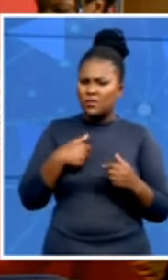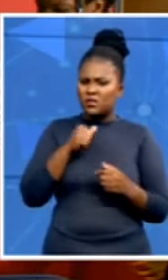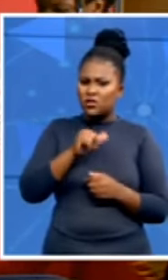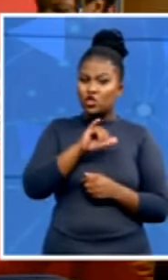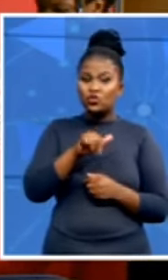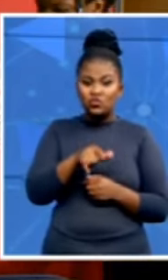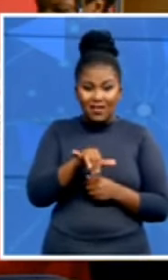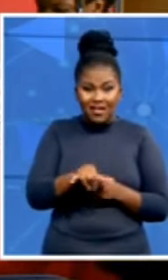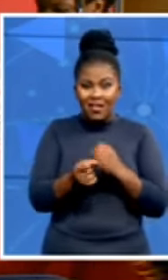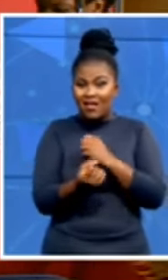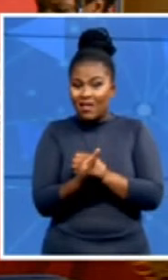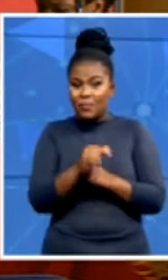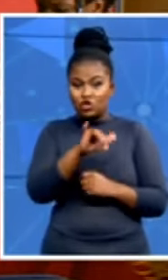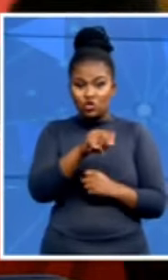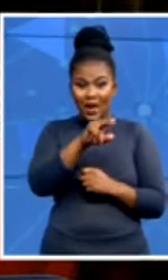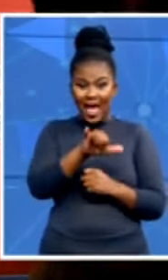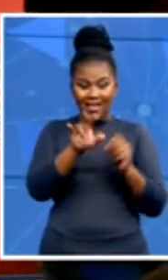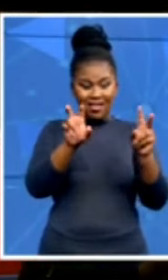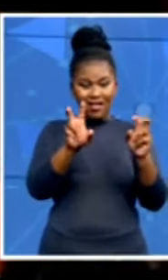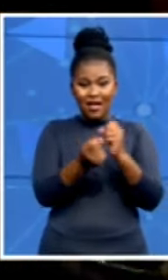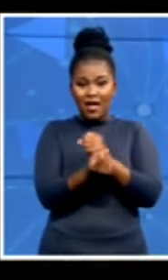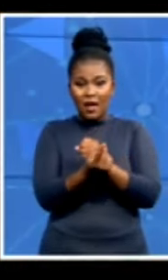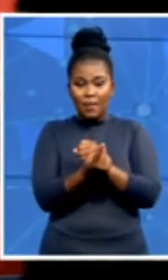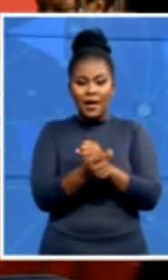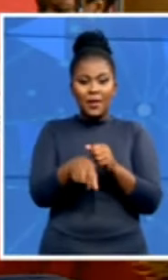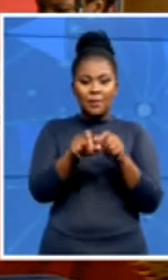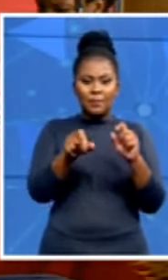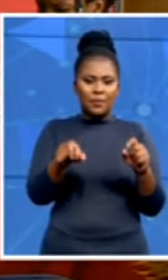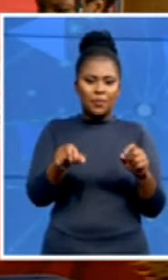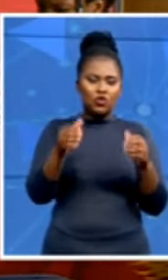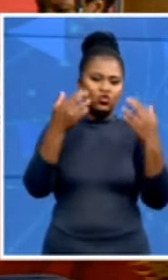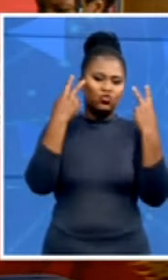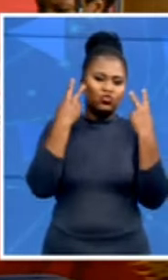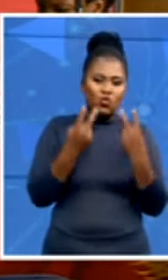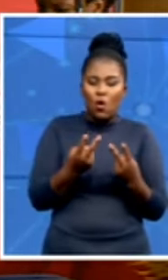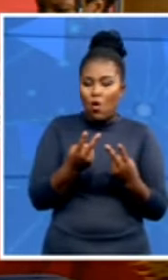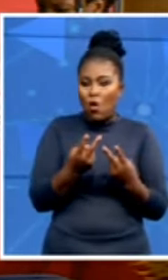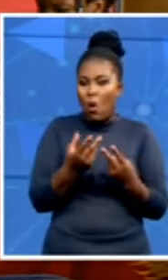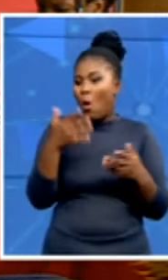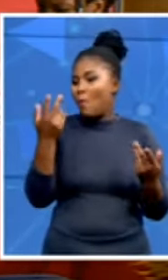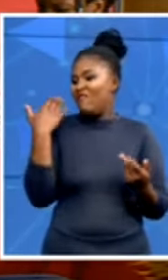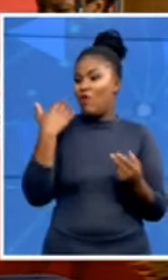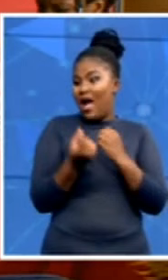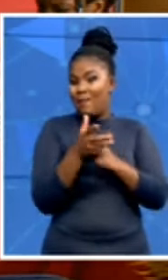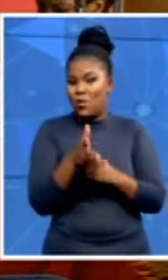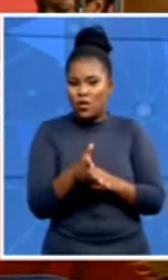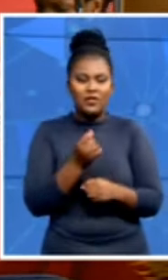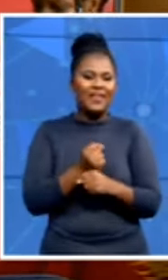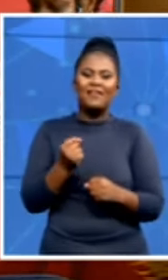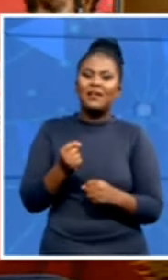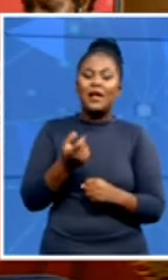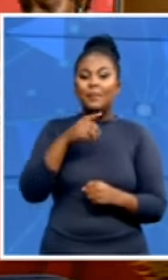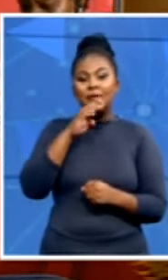the July incident happened, nobody foresaw what happened. Therefore, as the minister responsible for communications in the time, the first thing I thought